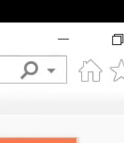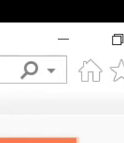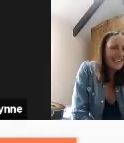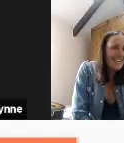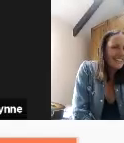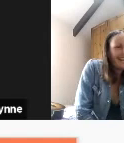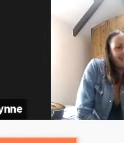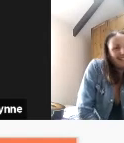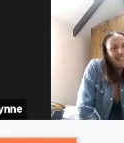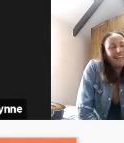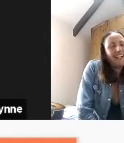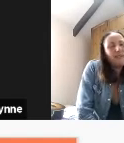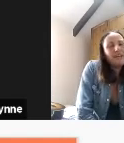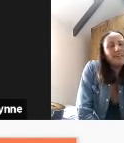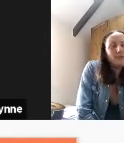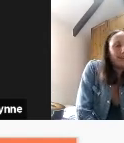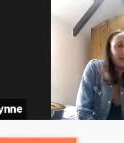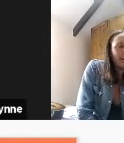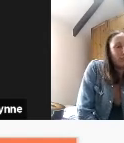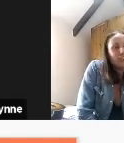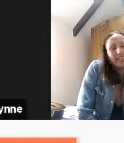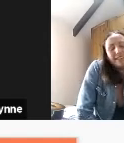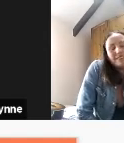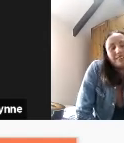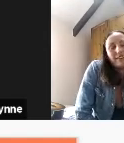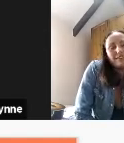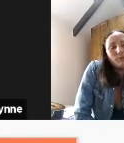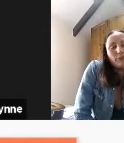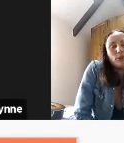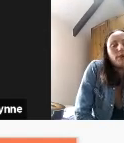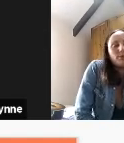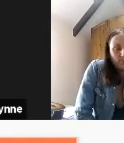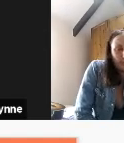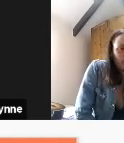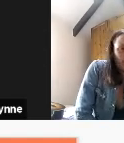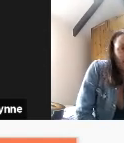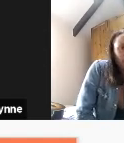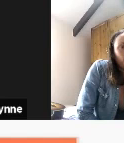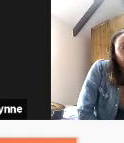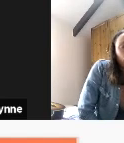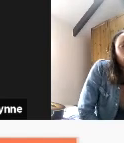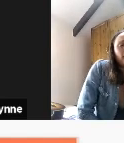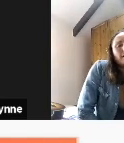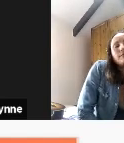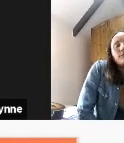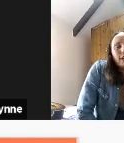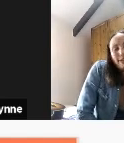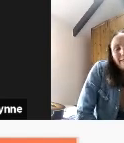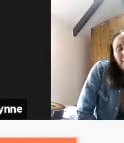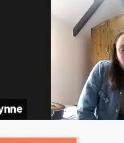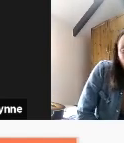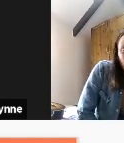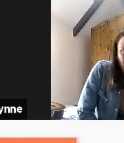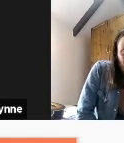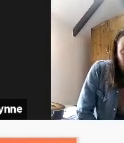So to the next slide, a little bit about our journey. So we've always been built by people who are